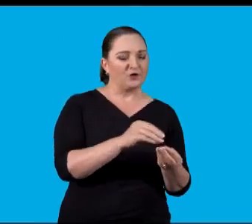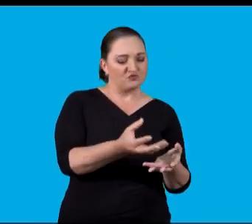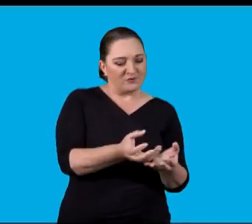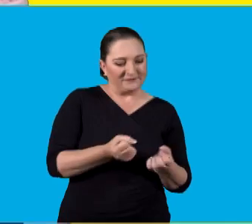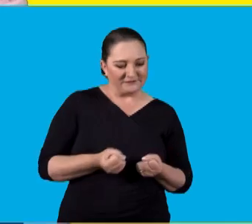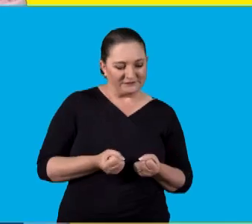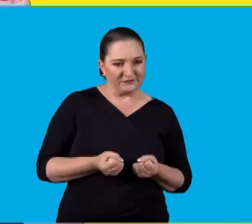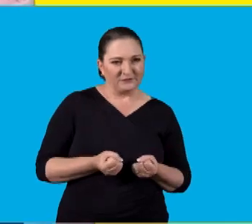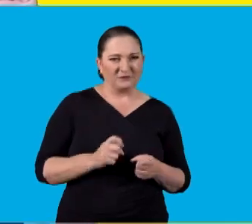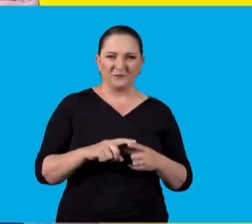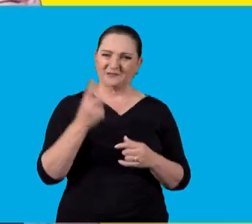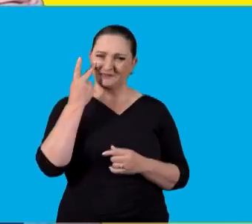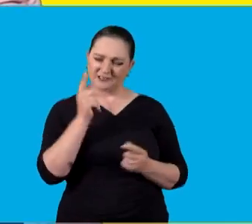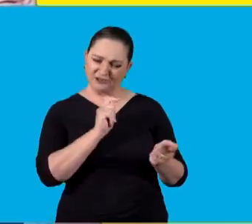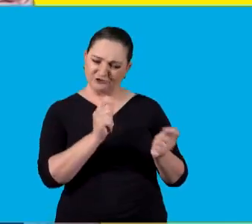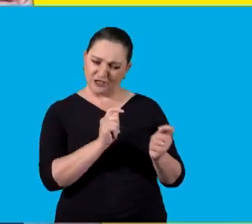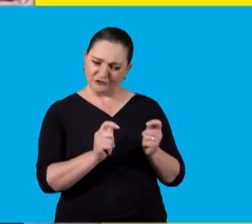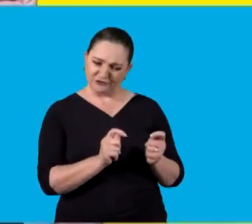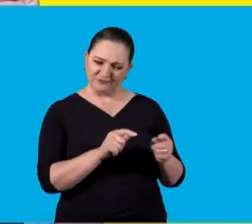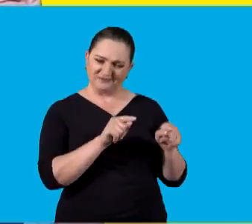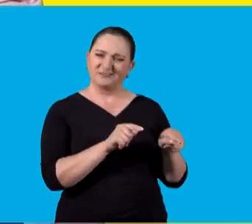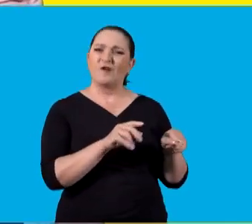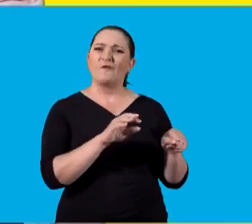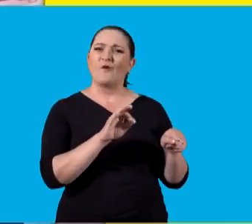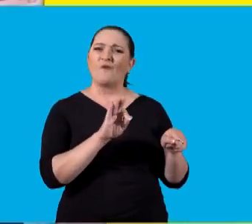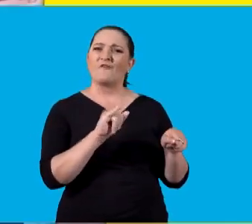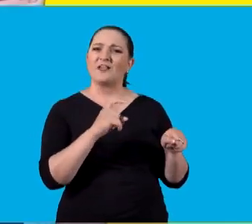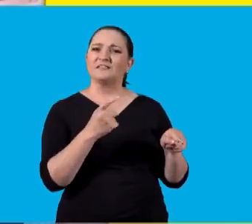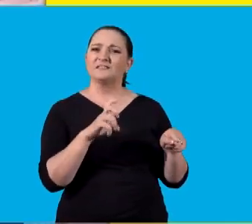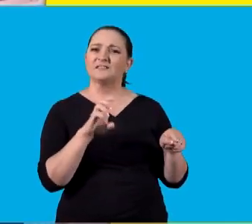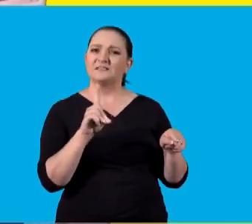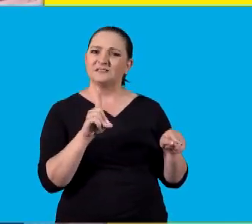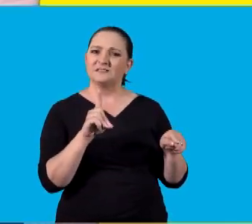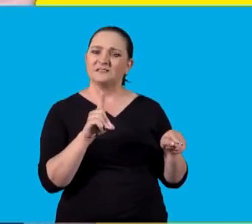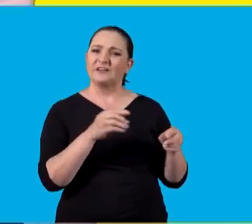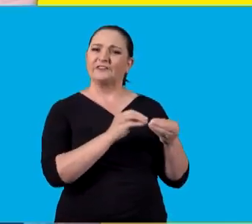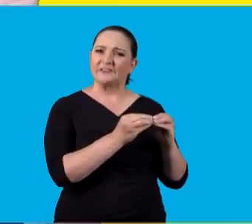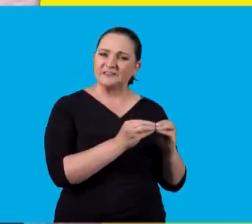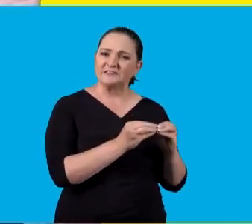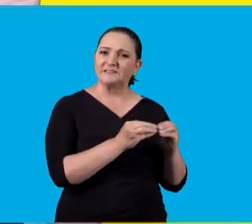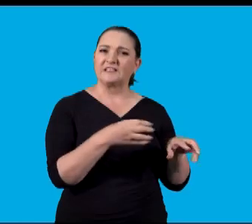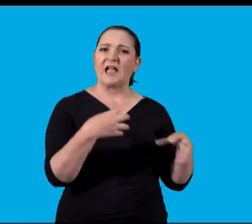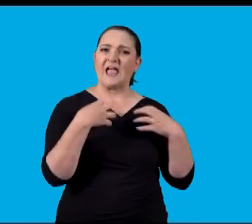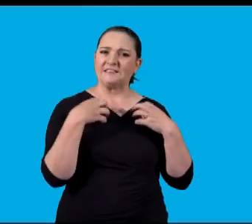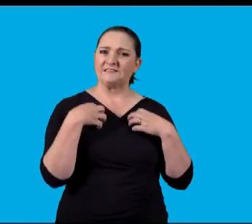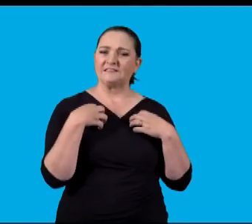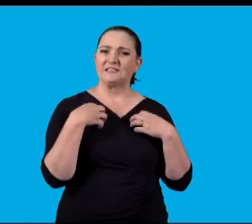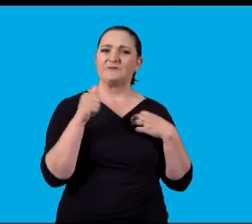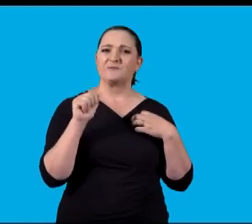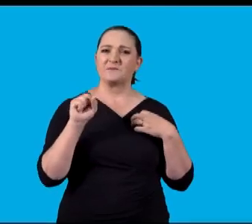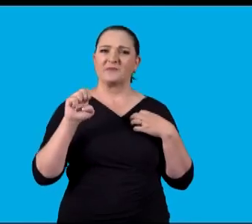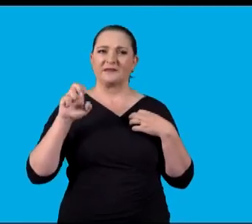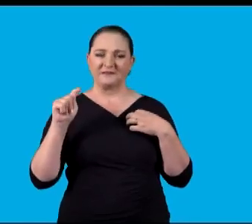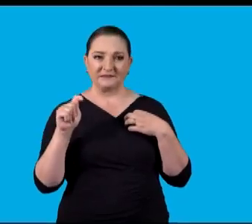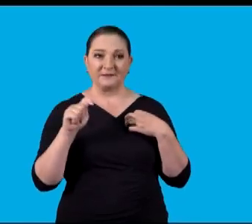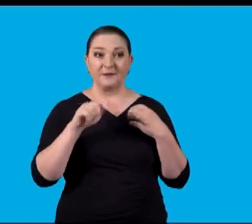assets. When we look at the changes in our fixed assets, it is very important to remember that in grade 10, we